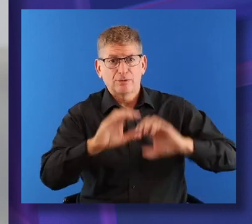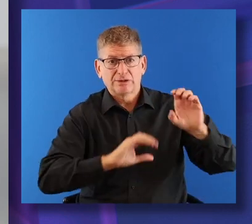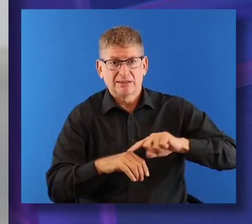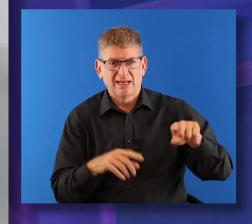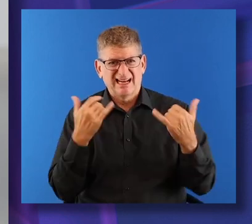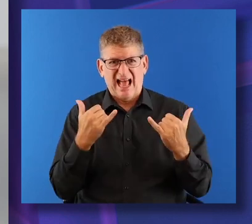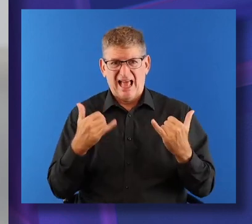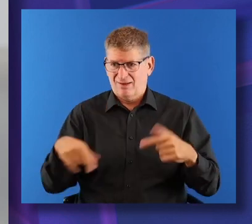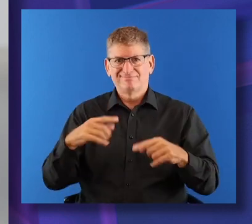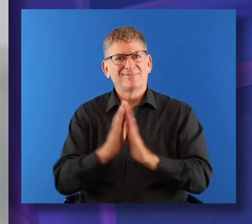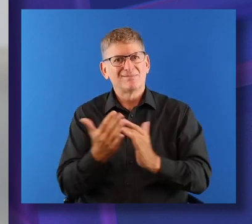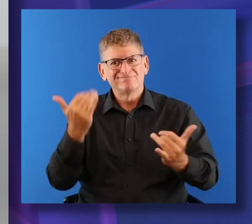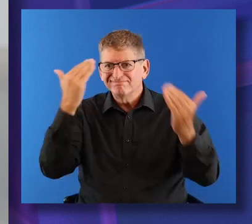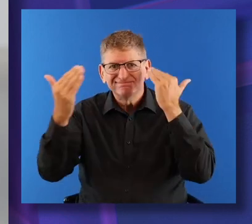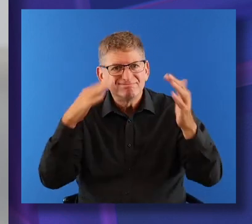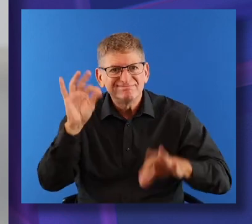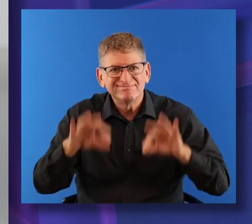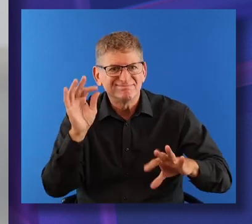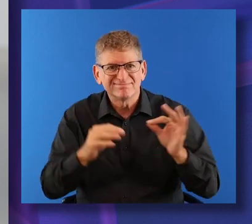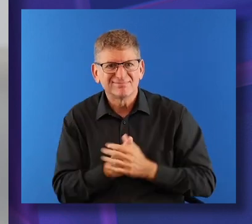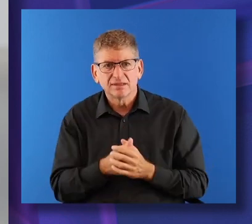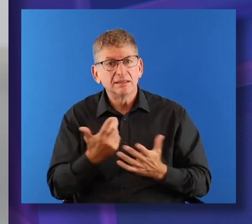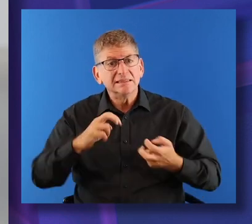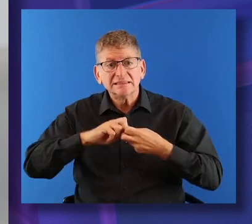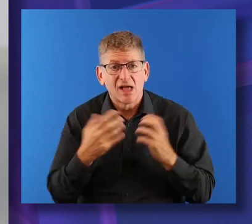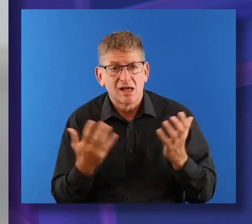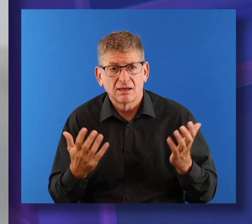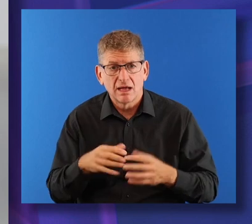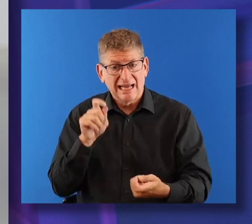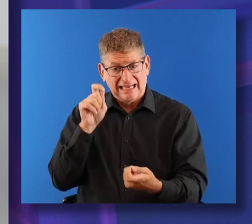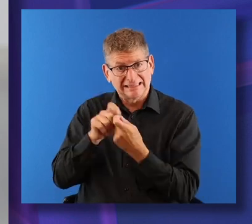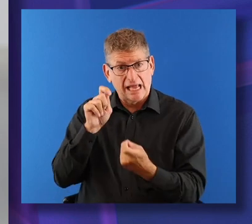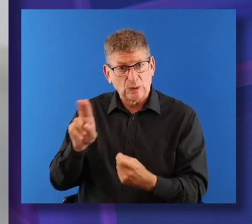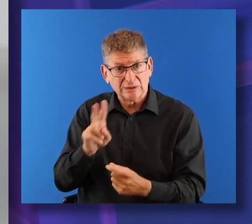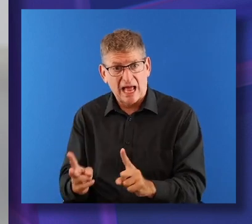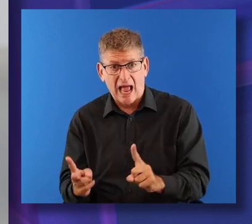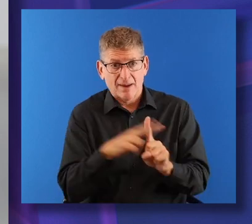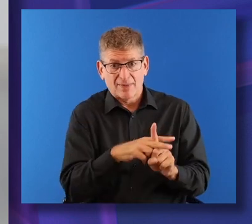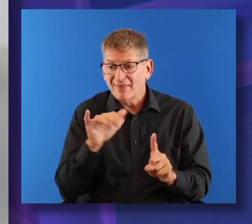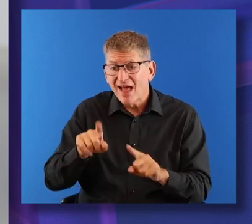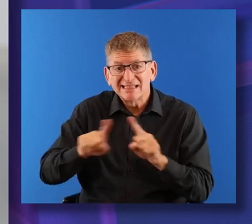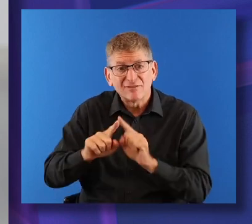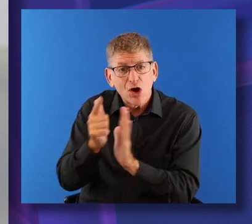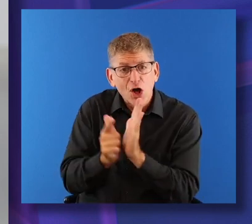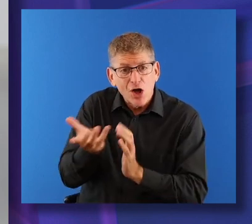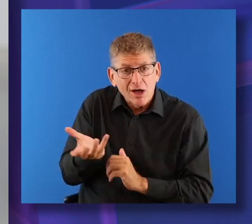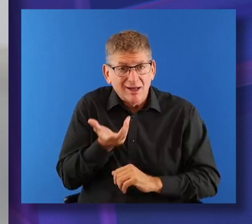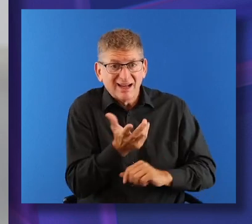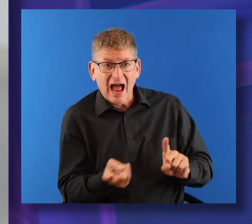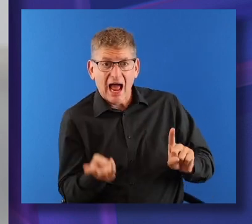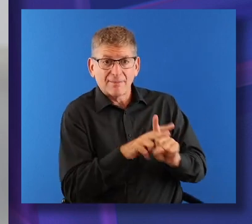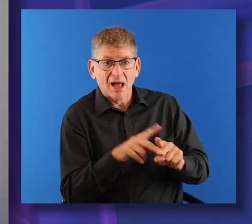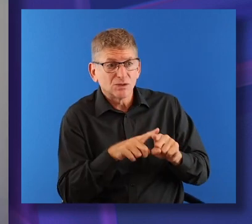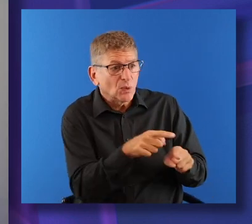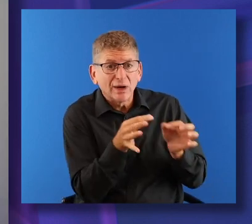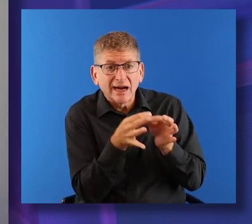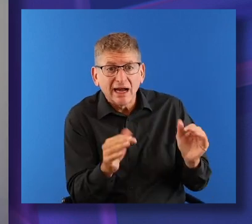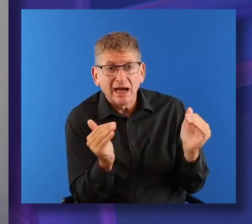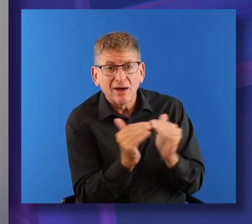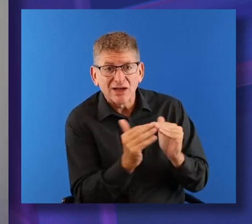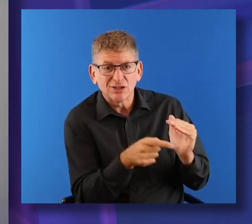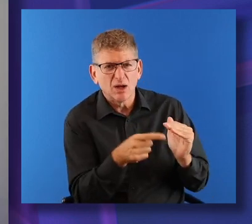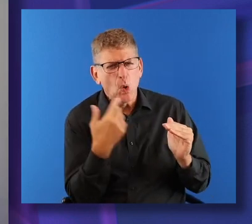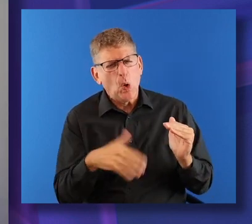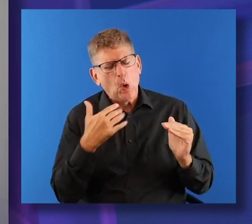the exact application of these laws leads to equations much too complicated to be soluble. For example,